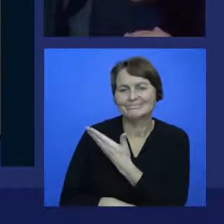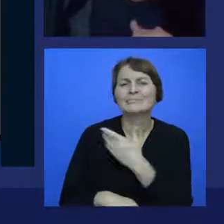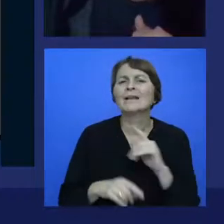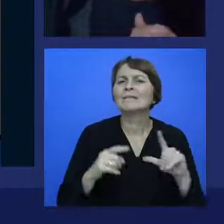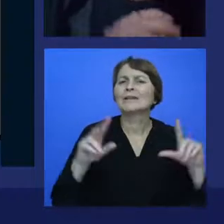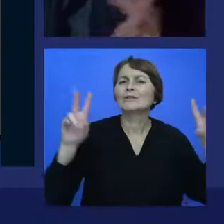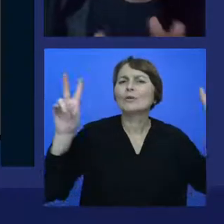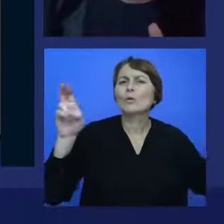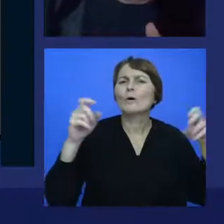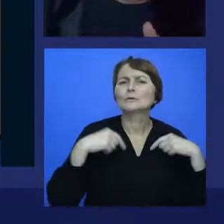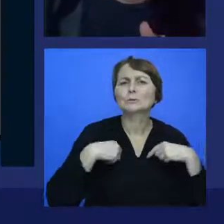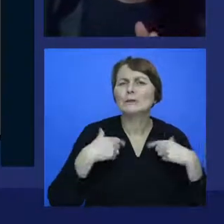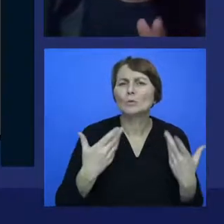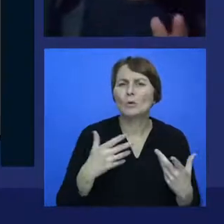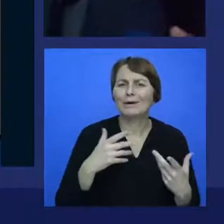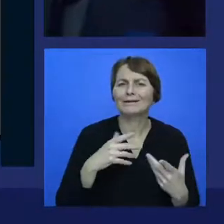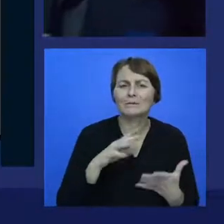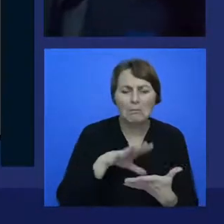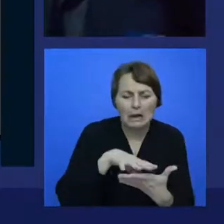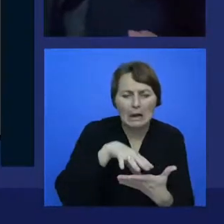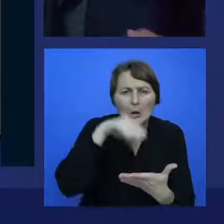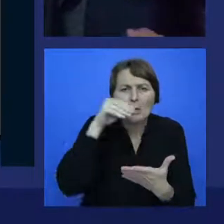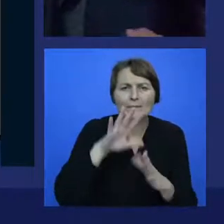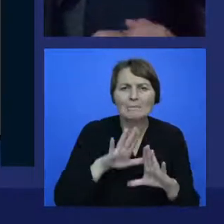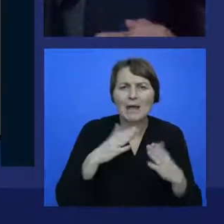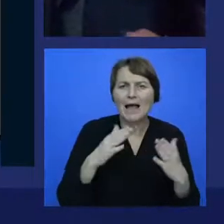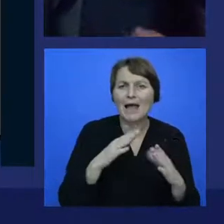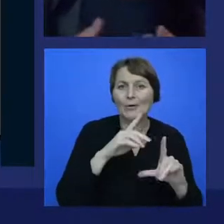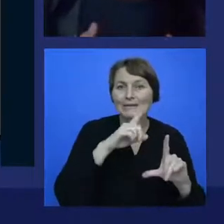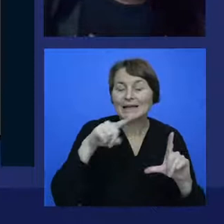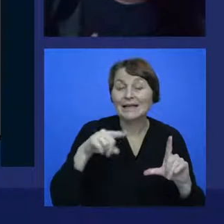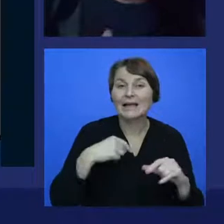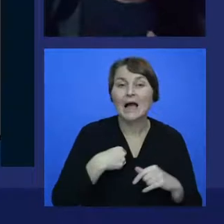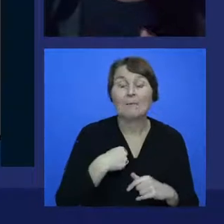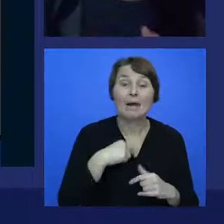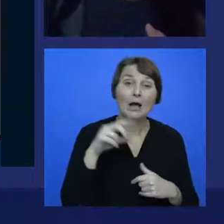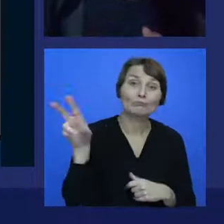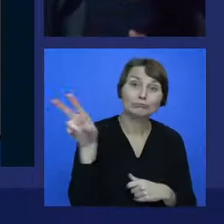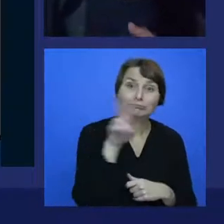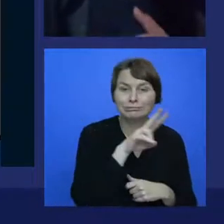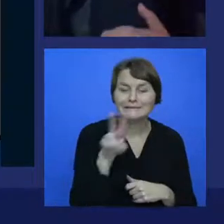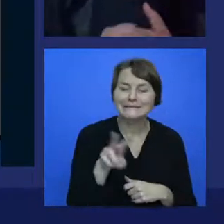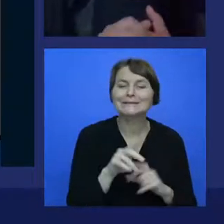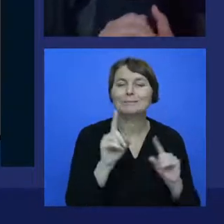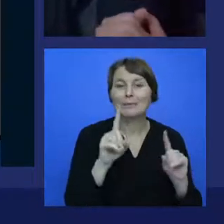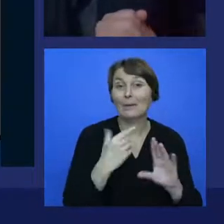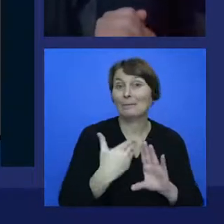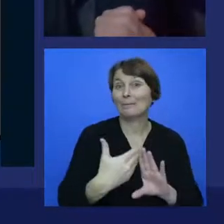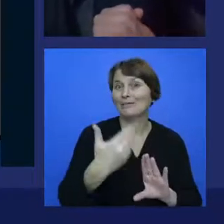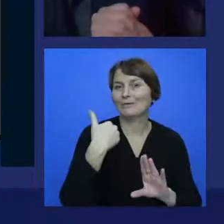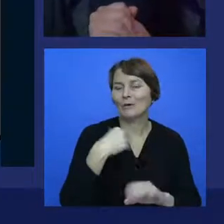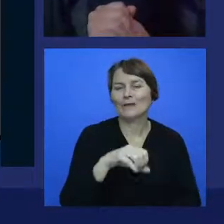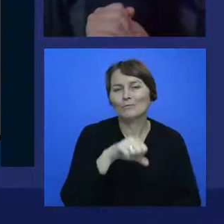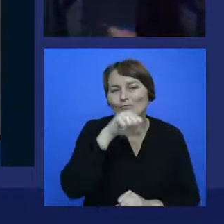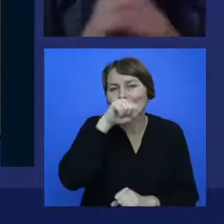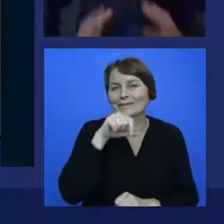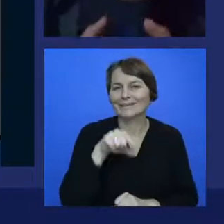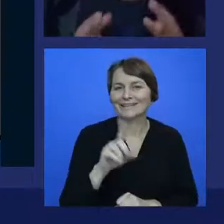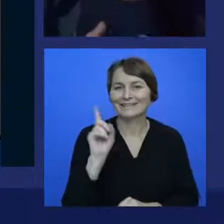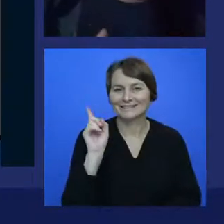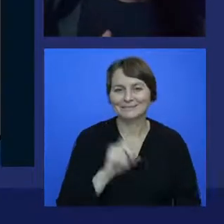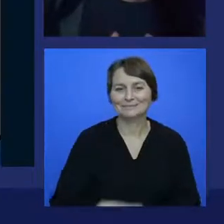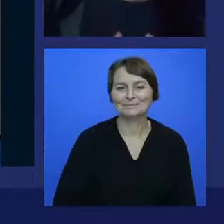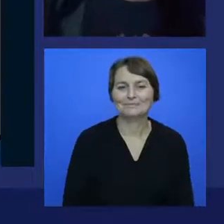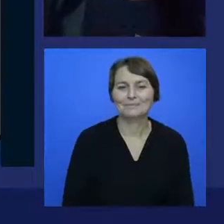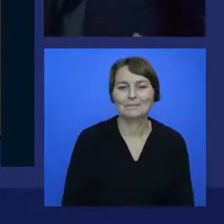lesson. So I'll quickly read it to you. I know I'm never supposed to do this, but those of you who've seen me before, you know this is my favorite thing. But